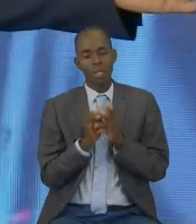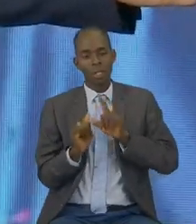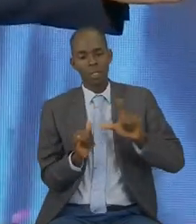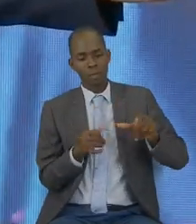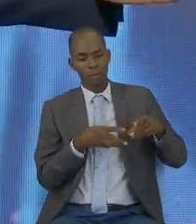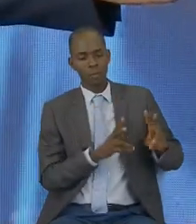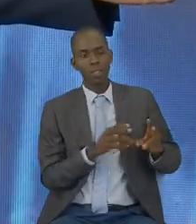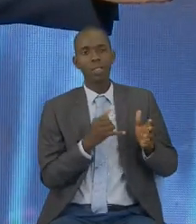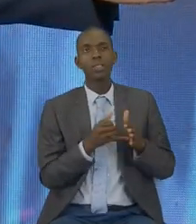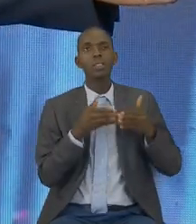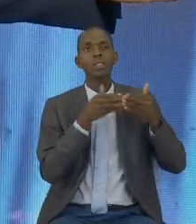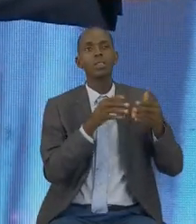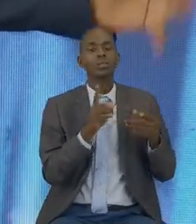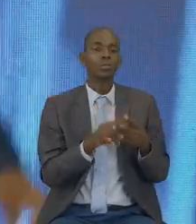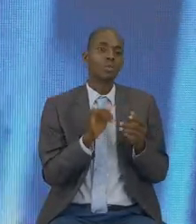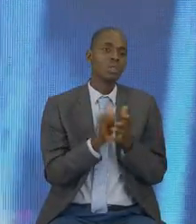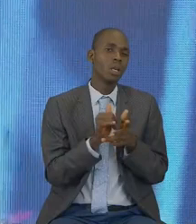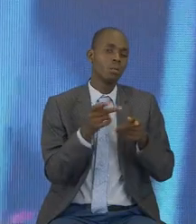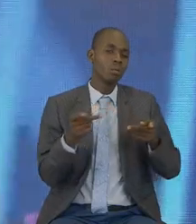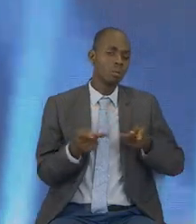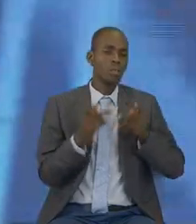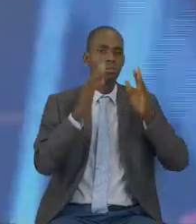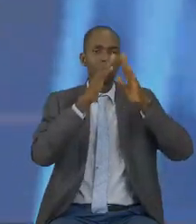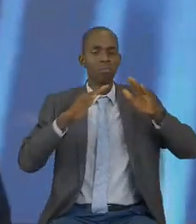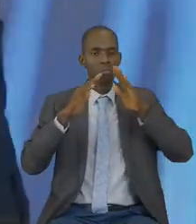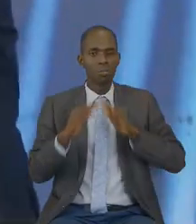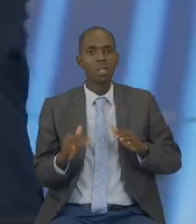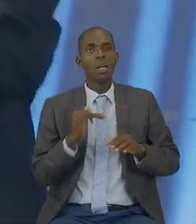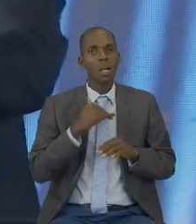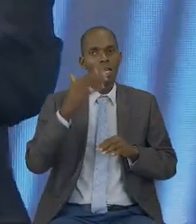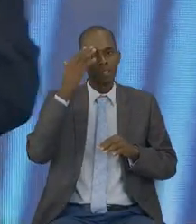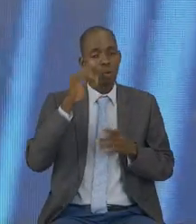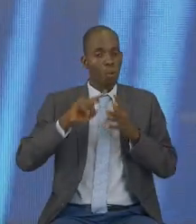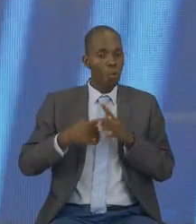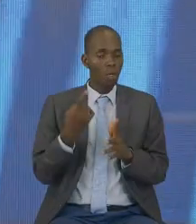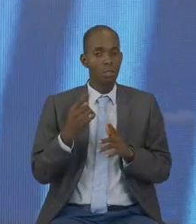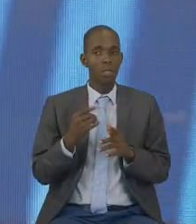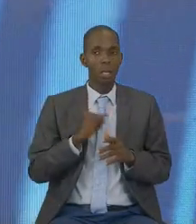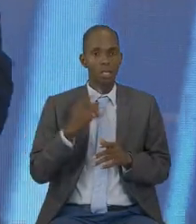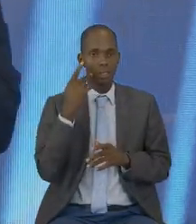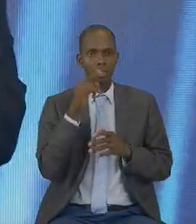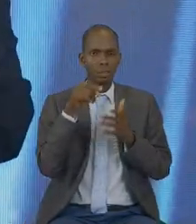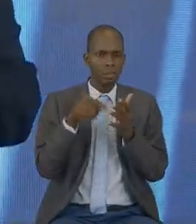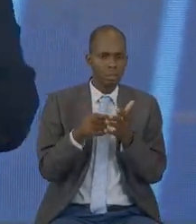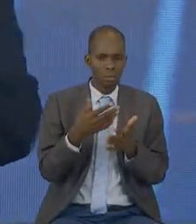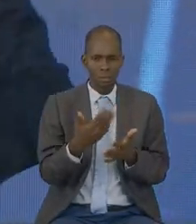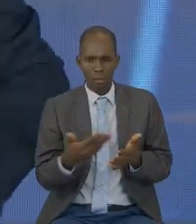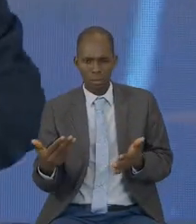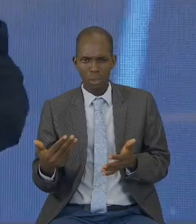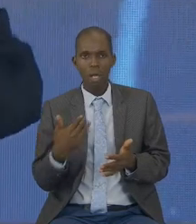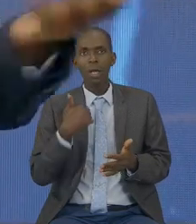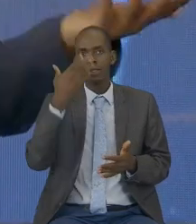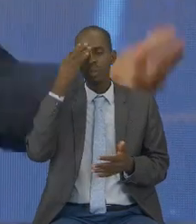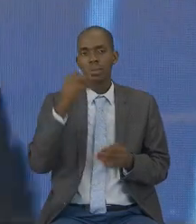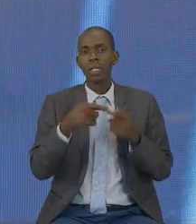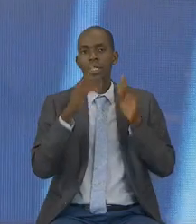it leads to such and such a community. Once I begin to see these signs, I know the giants are